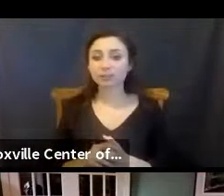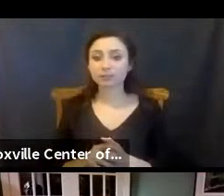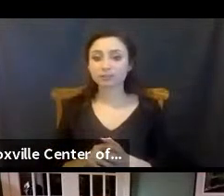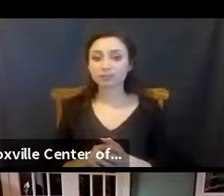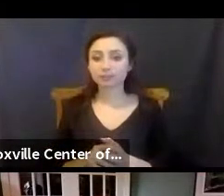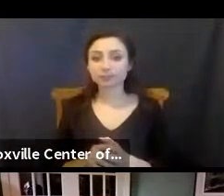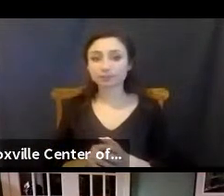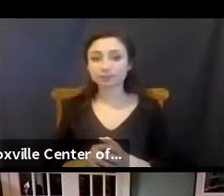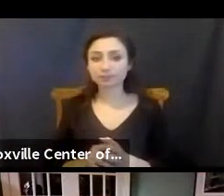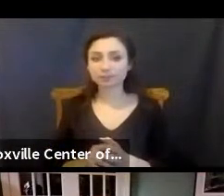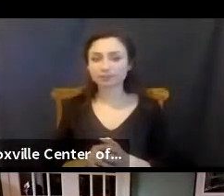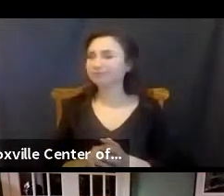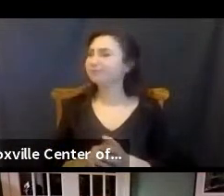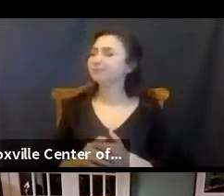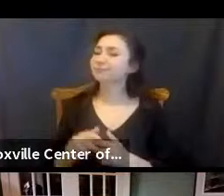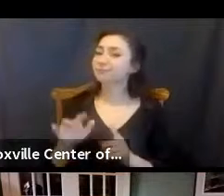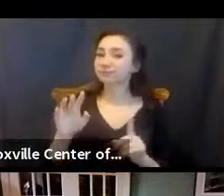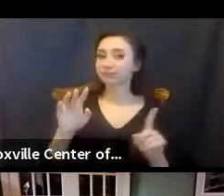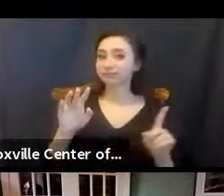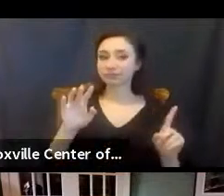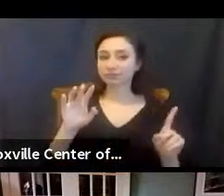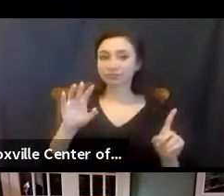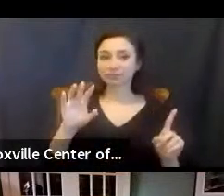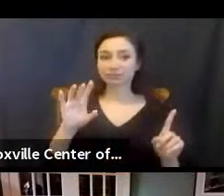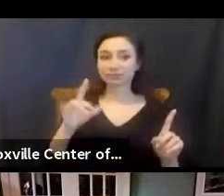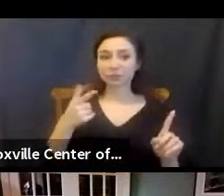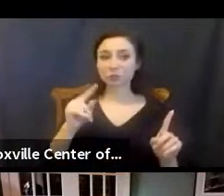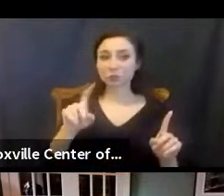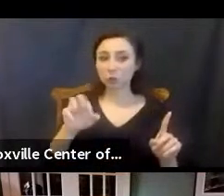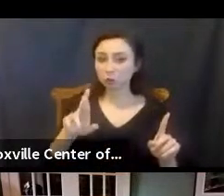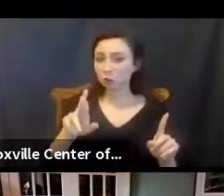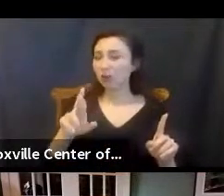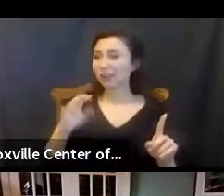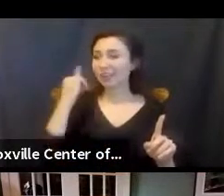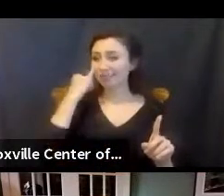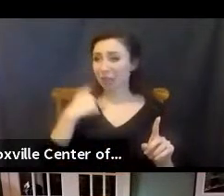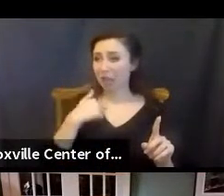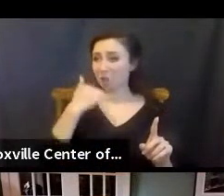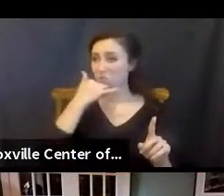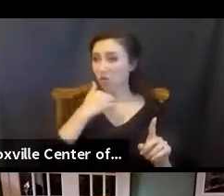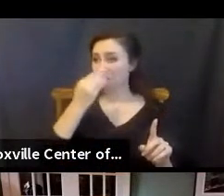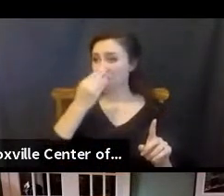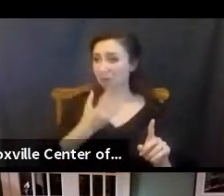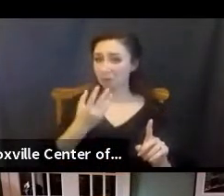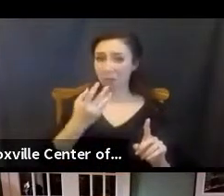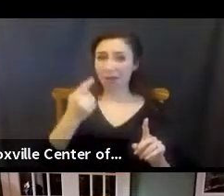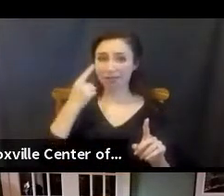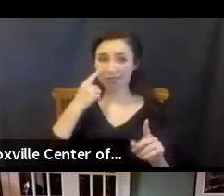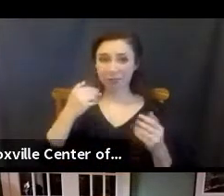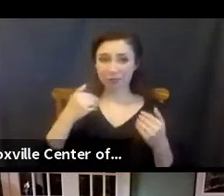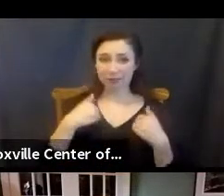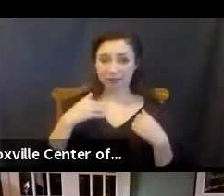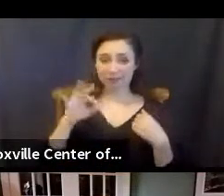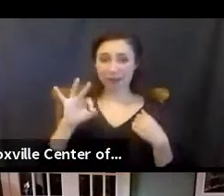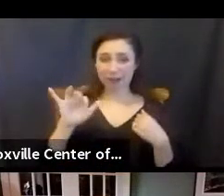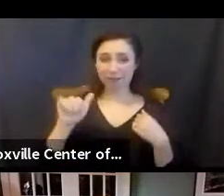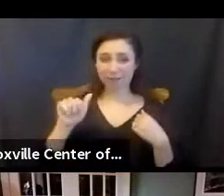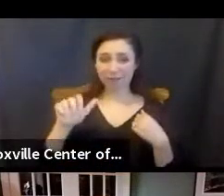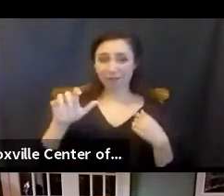Correct me if I'm wrong, but I think that didn't we get like I won't call it a cheat sheet, but it was kind of a fact sheet